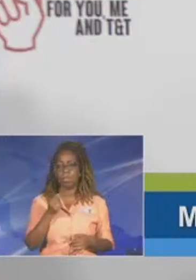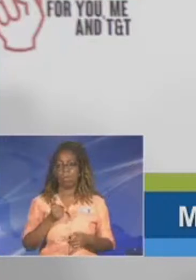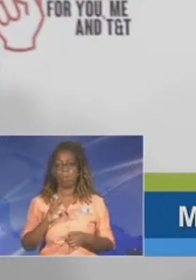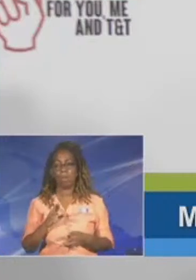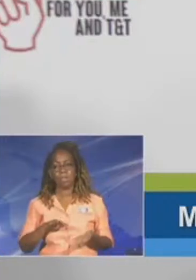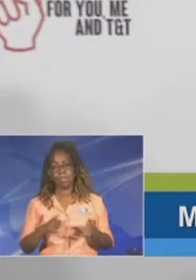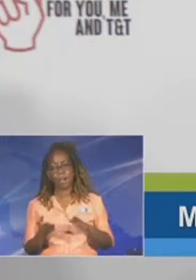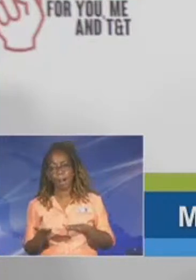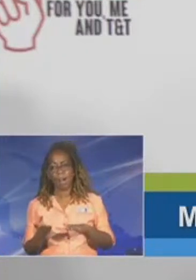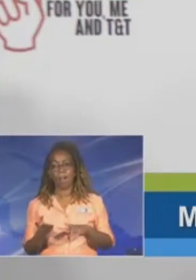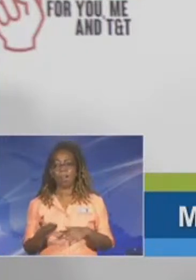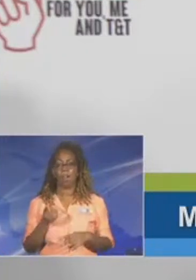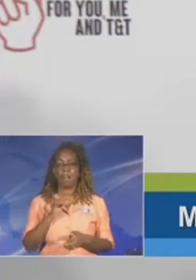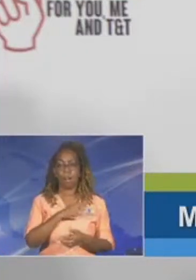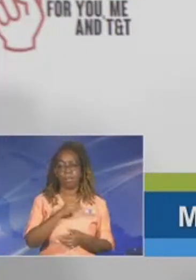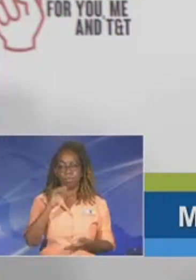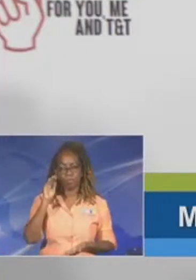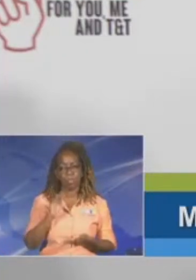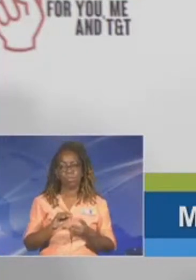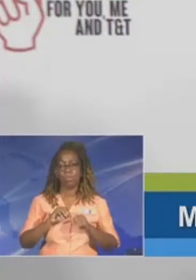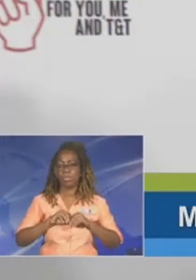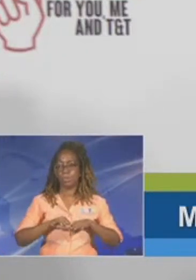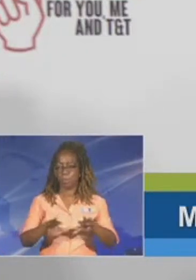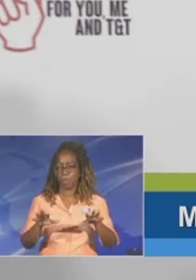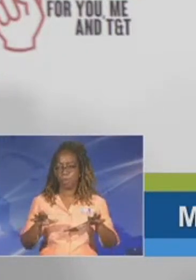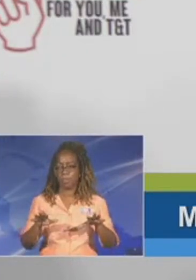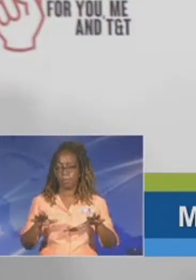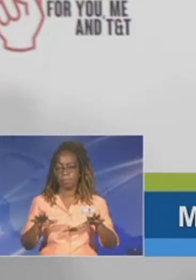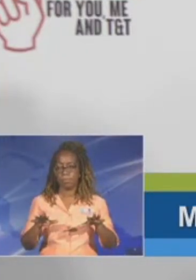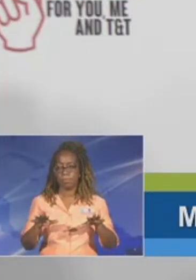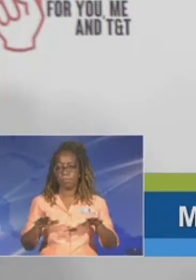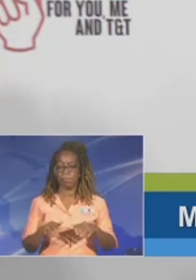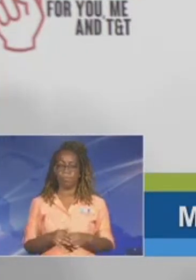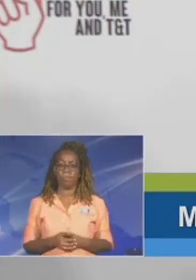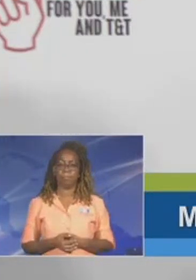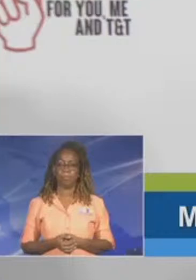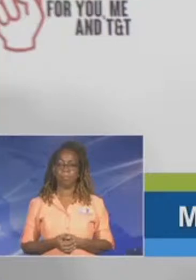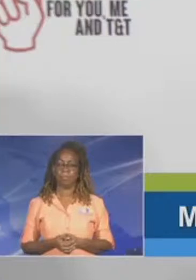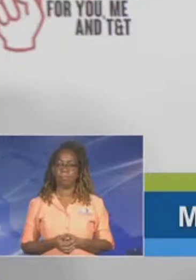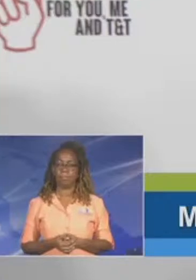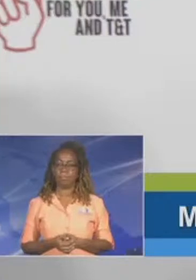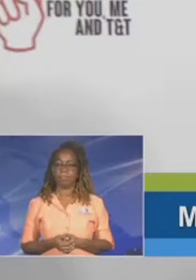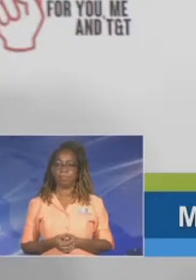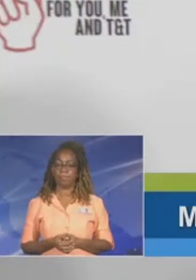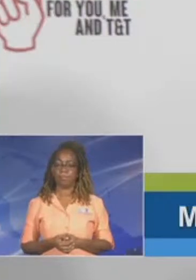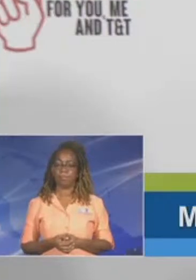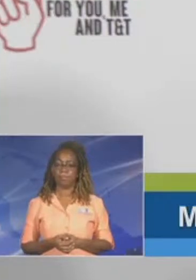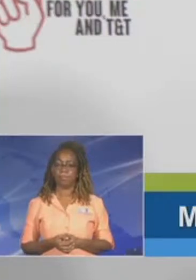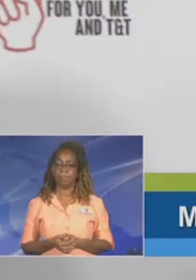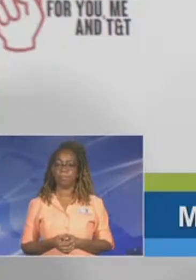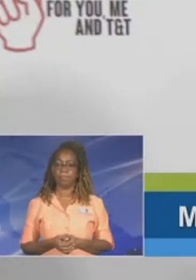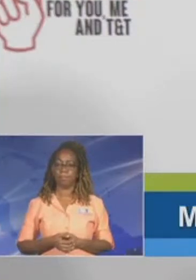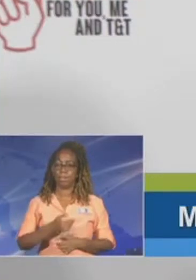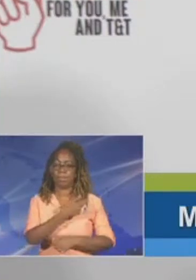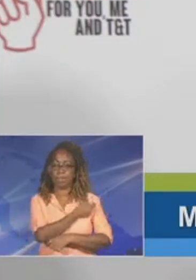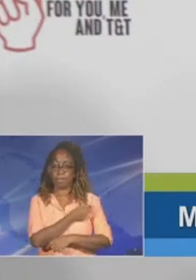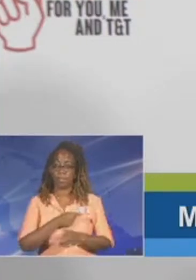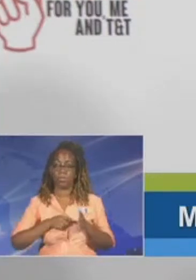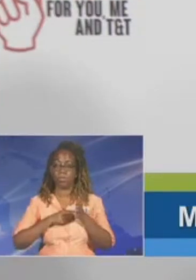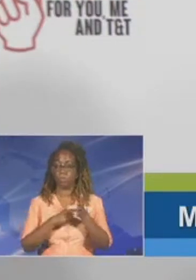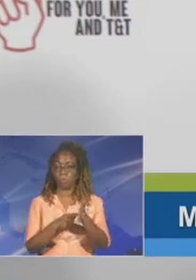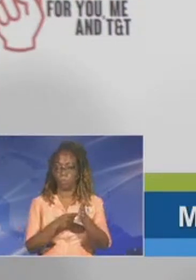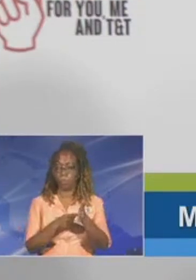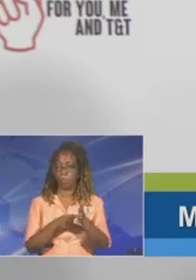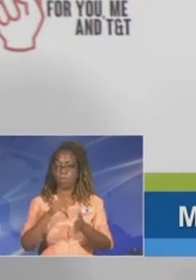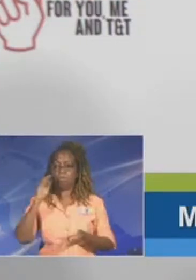decrease transmission to persons who are vulnerable. Vaccination has been proven to reduce the risk